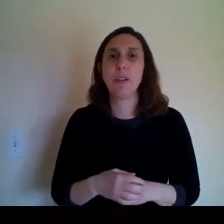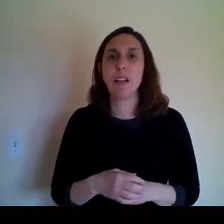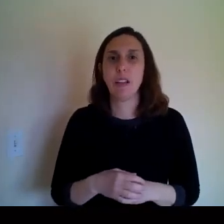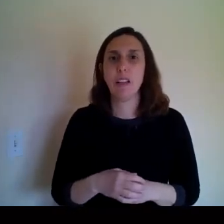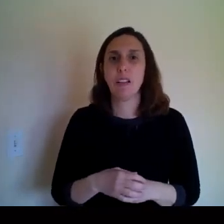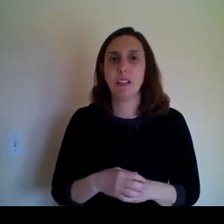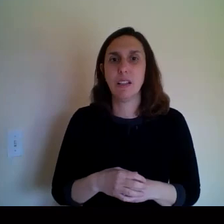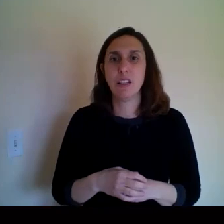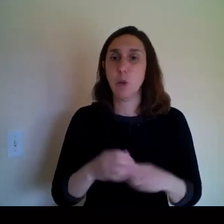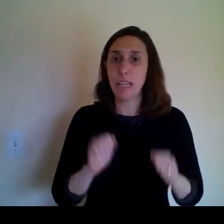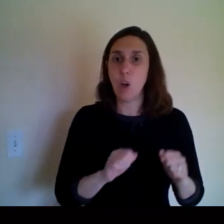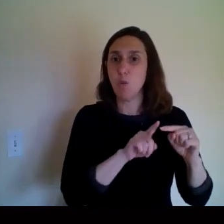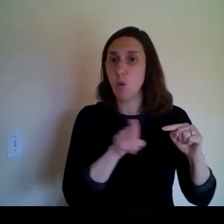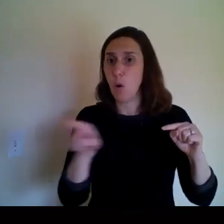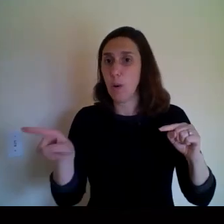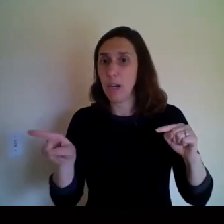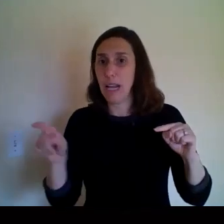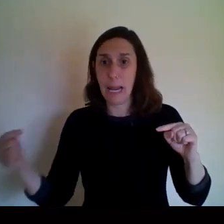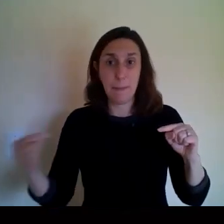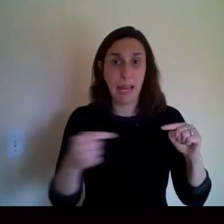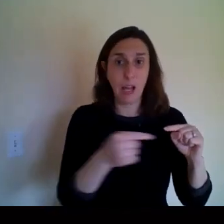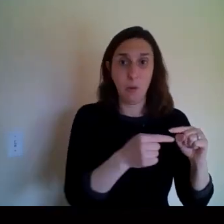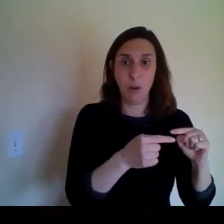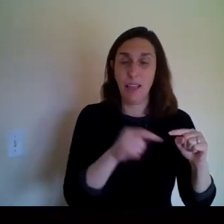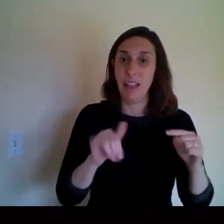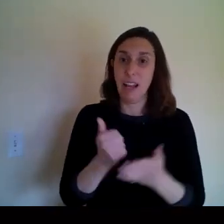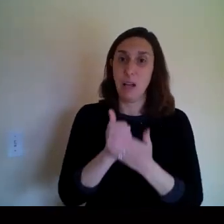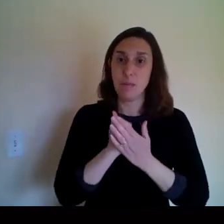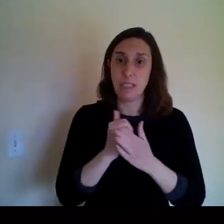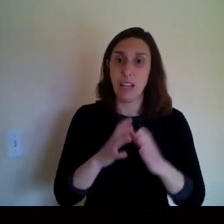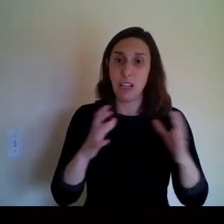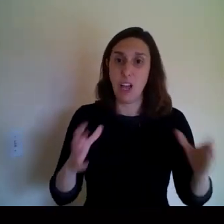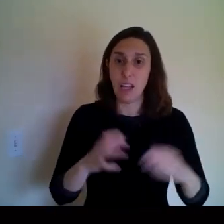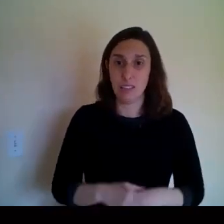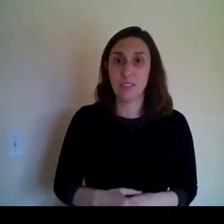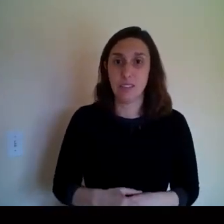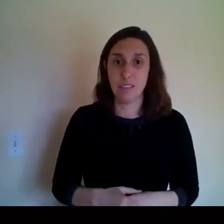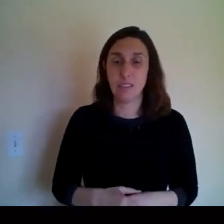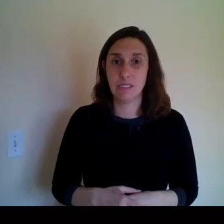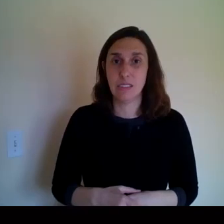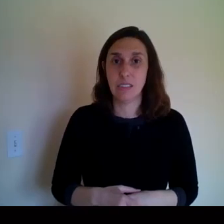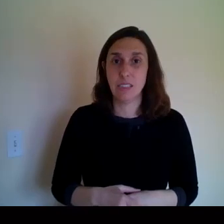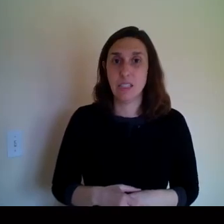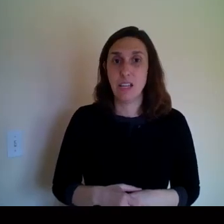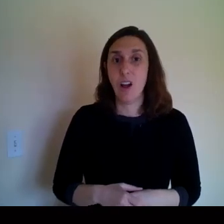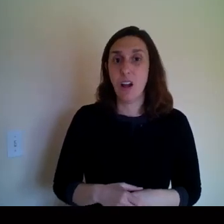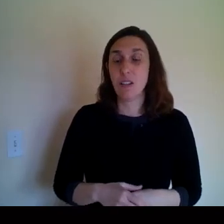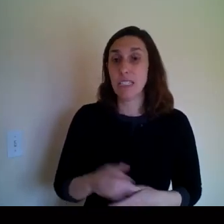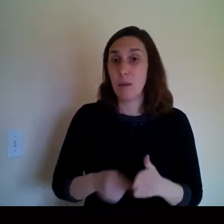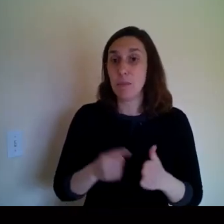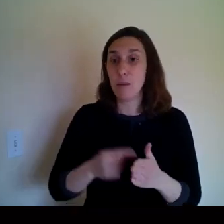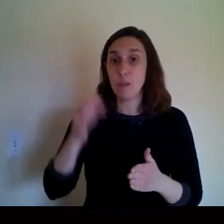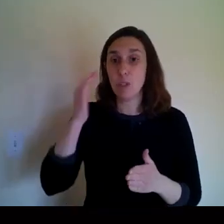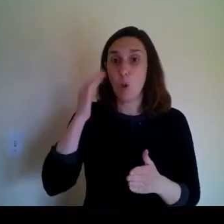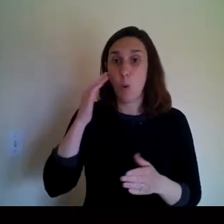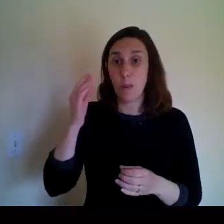backward. Going forward and backward helps us. A lot of the times we know the end result of something and we want to